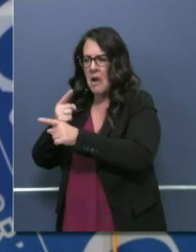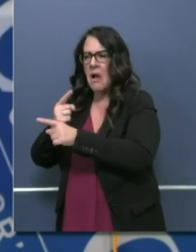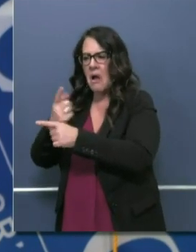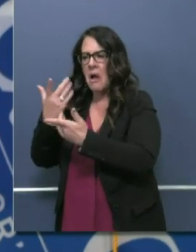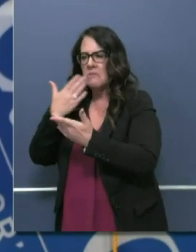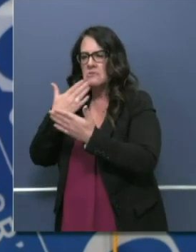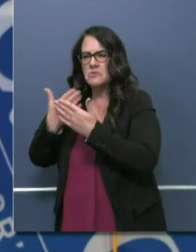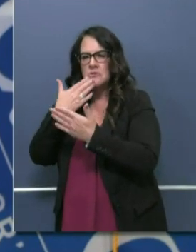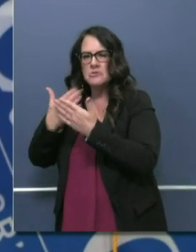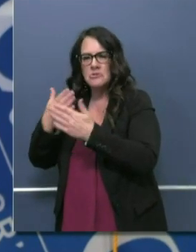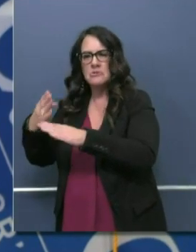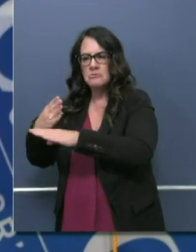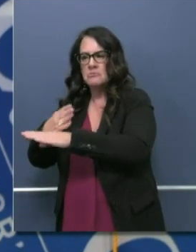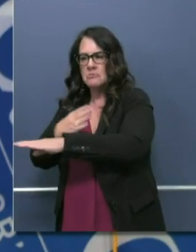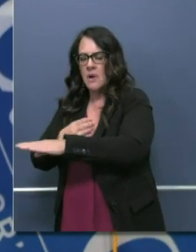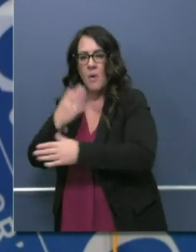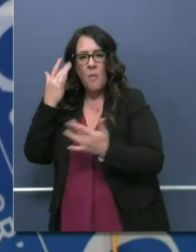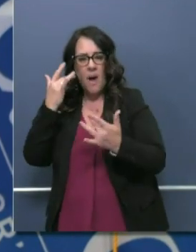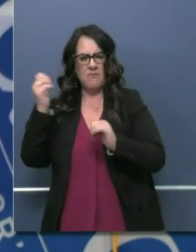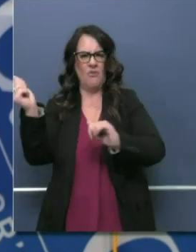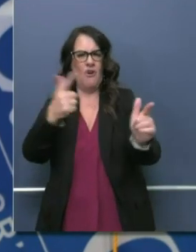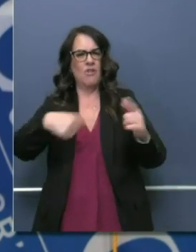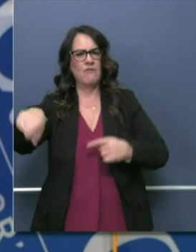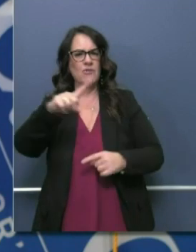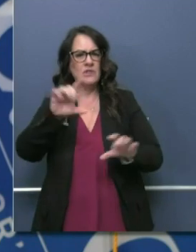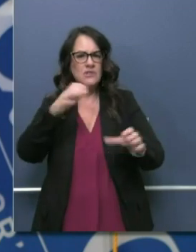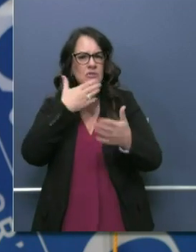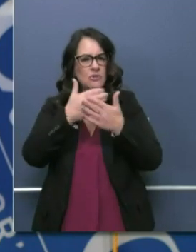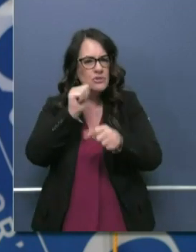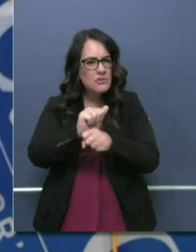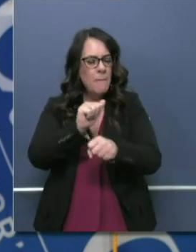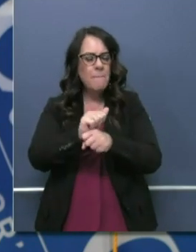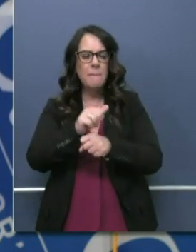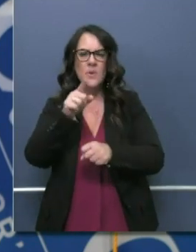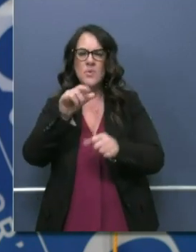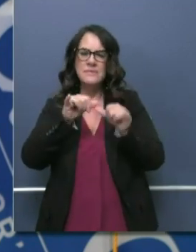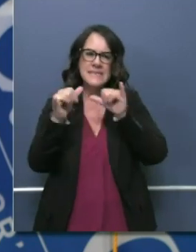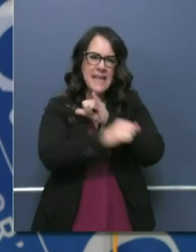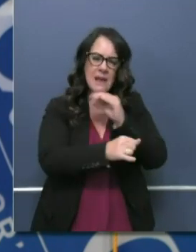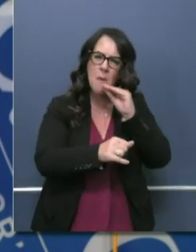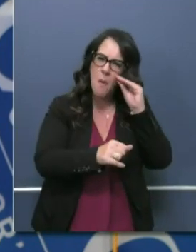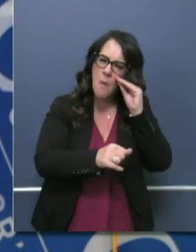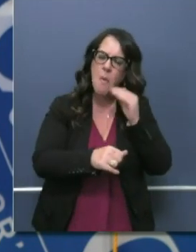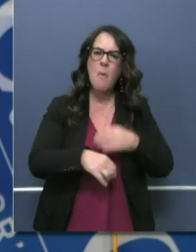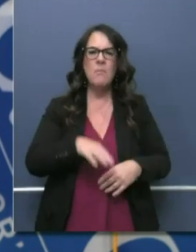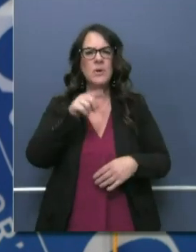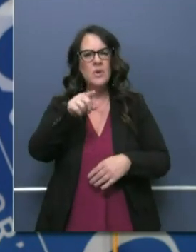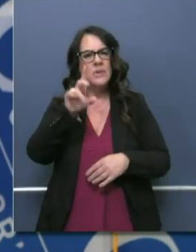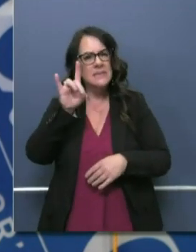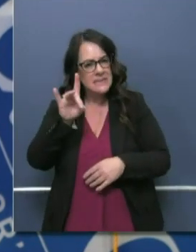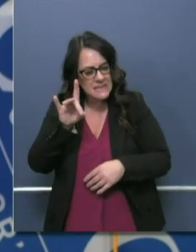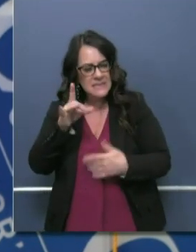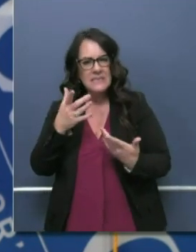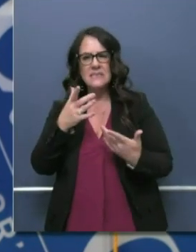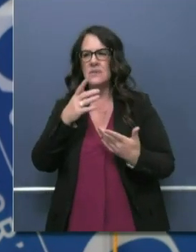here in California have done. All of those people who've stayed home, all of those people who have worked in our essential workforce to make sure that we